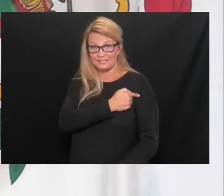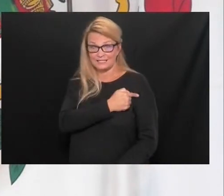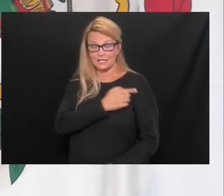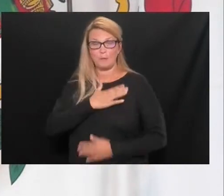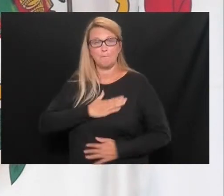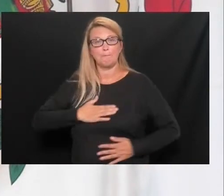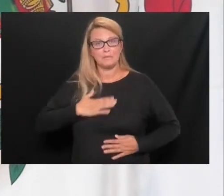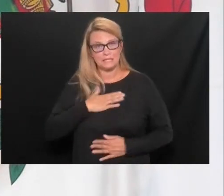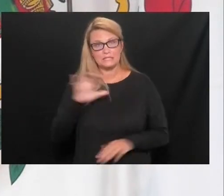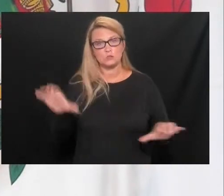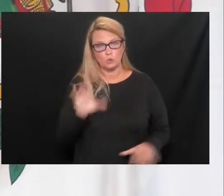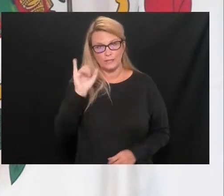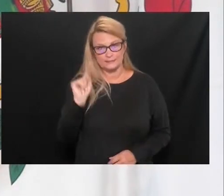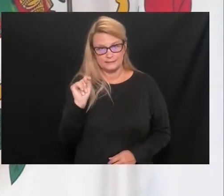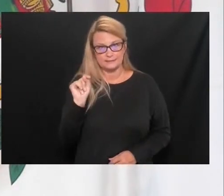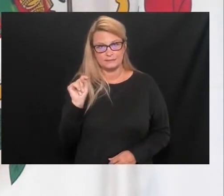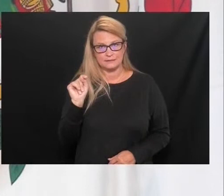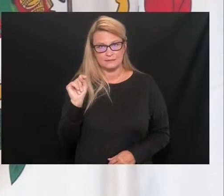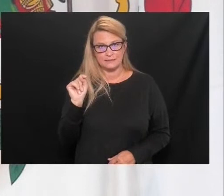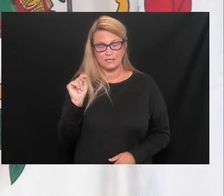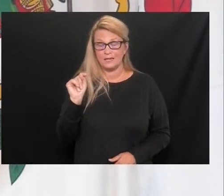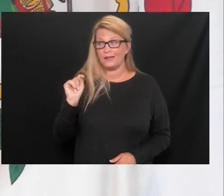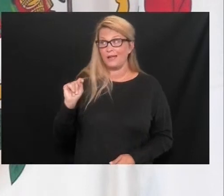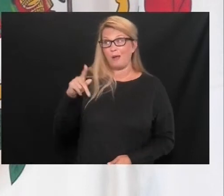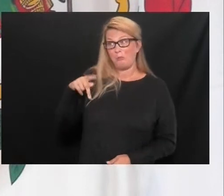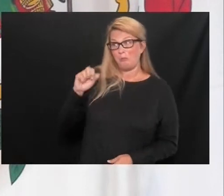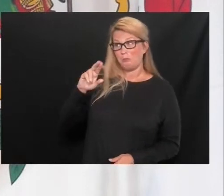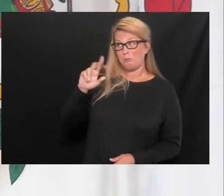do so. But Paul, there are